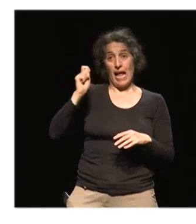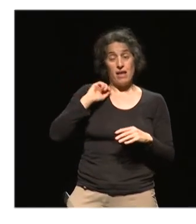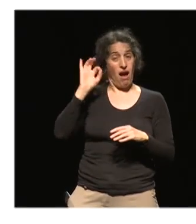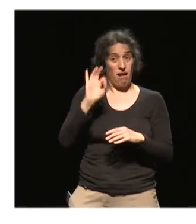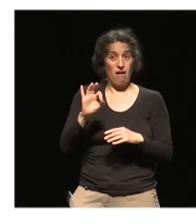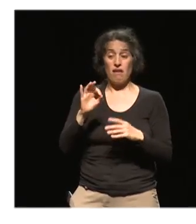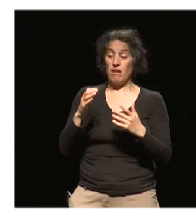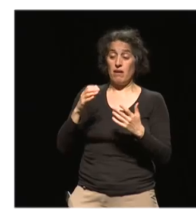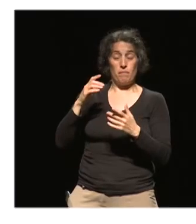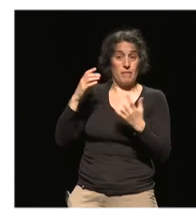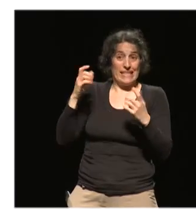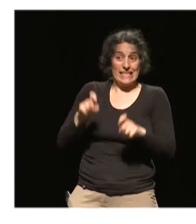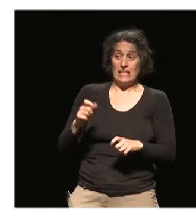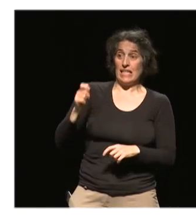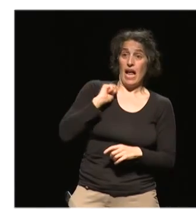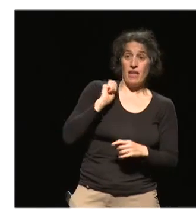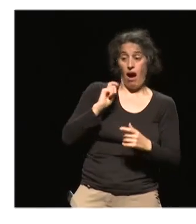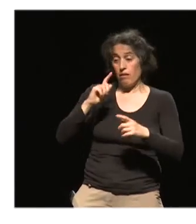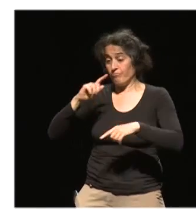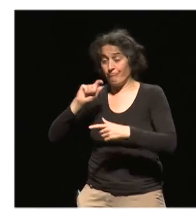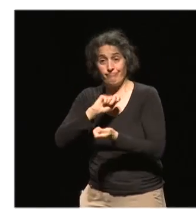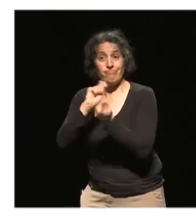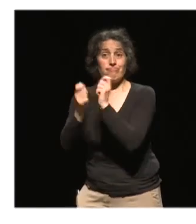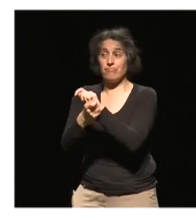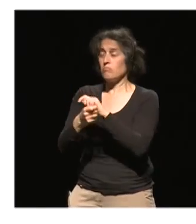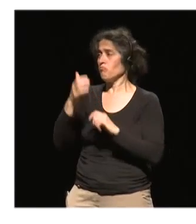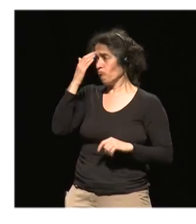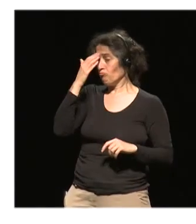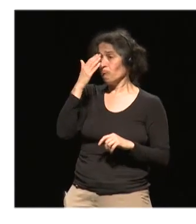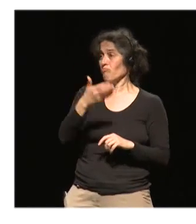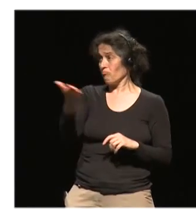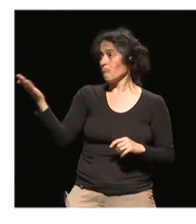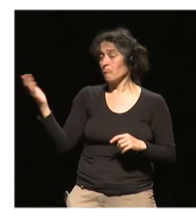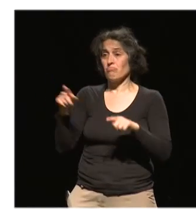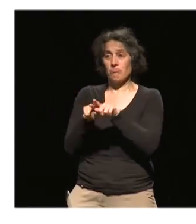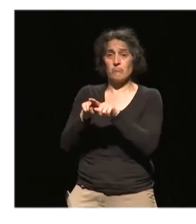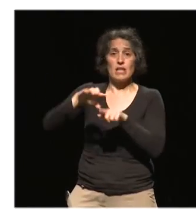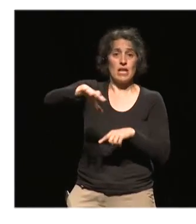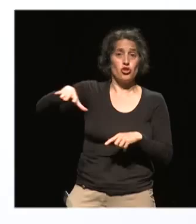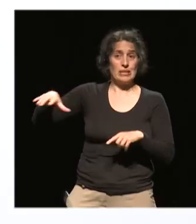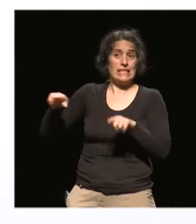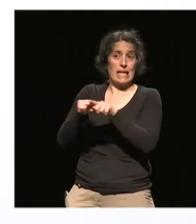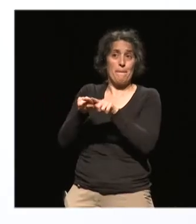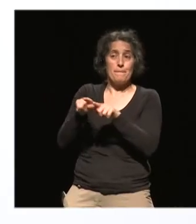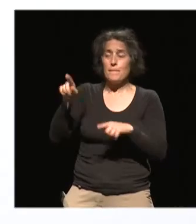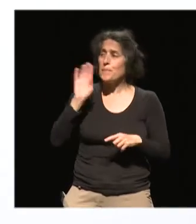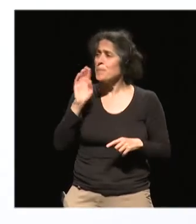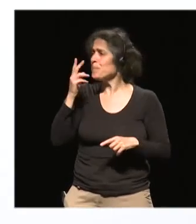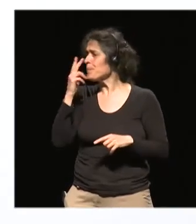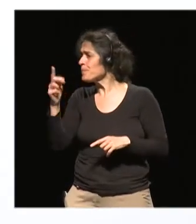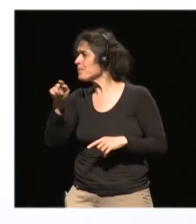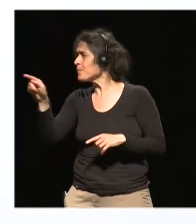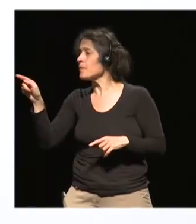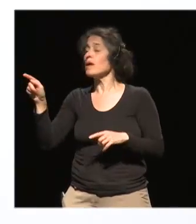consultation. Because I've heard also some of the issues, I know that does not have your blessing, Chair, but I've heard some of the issues coming from the floor are like